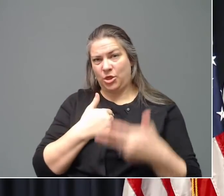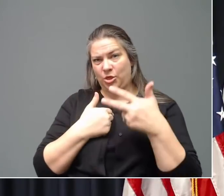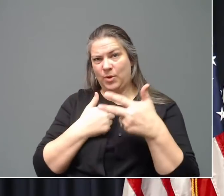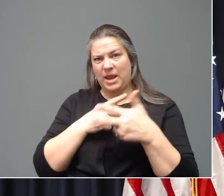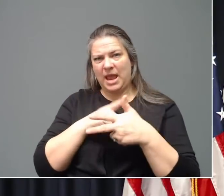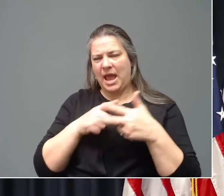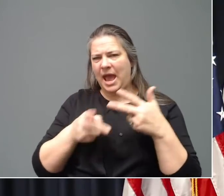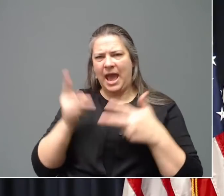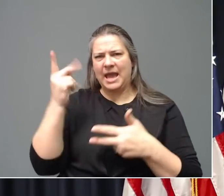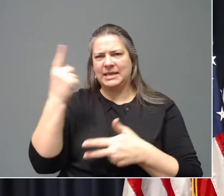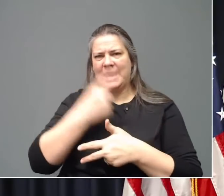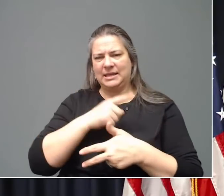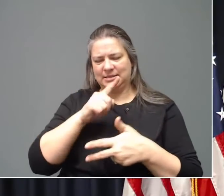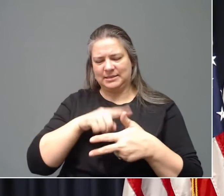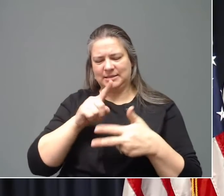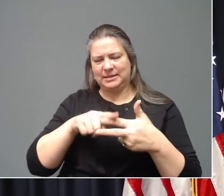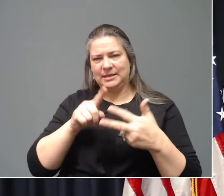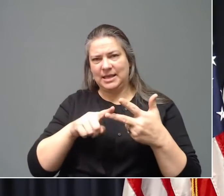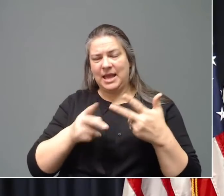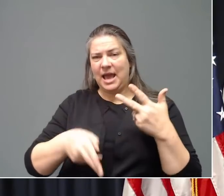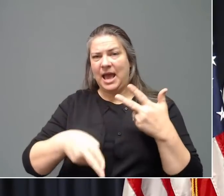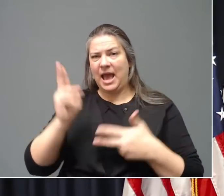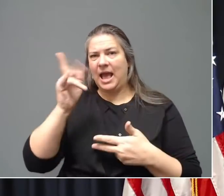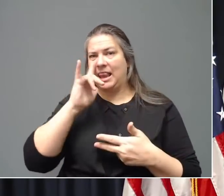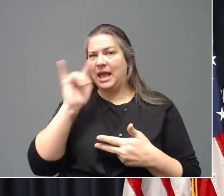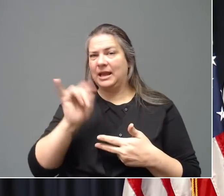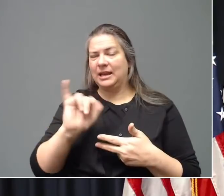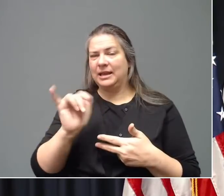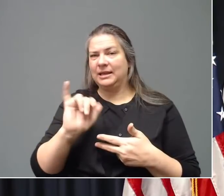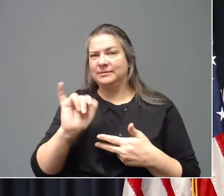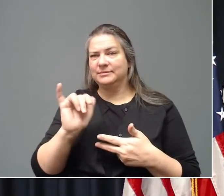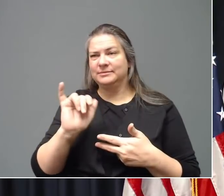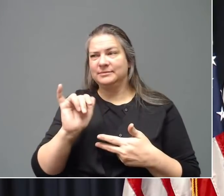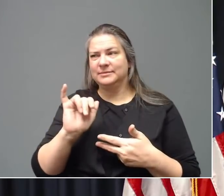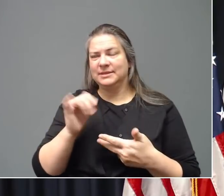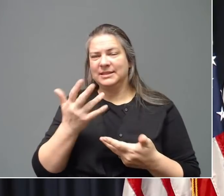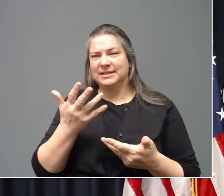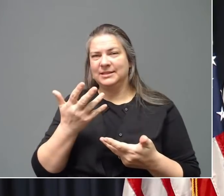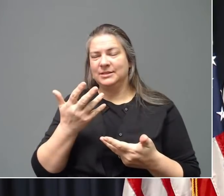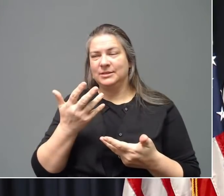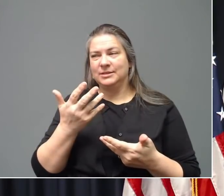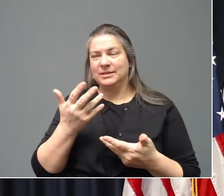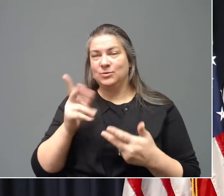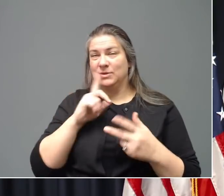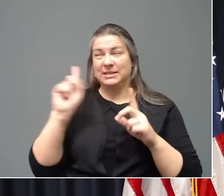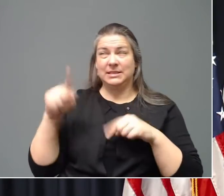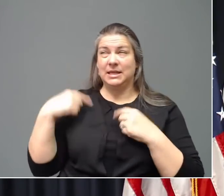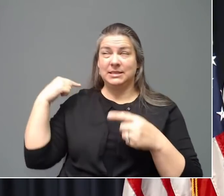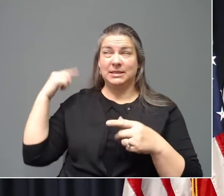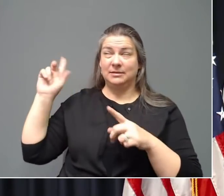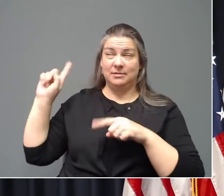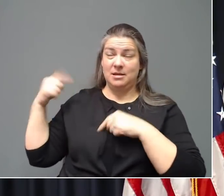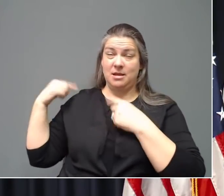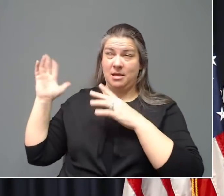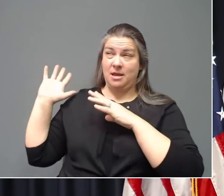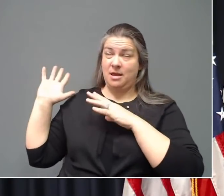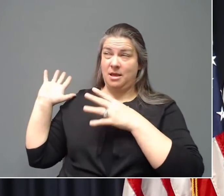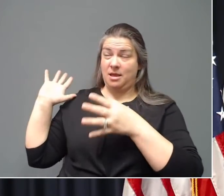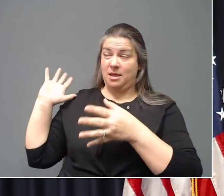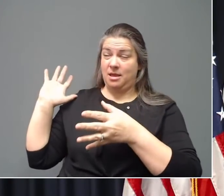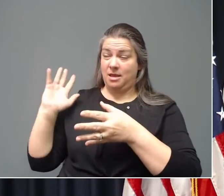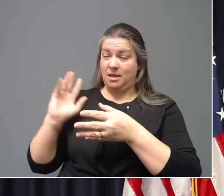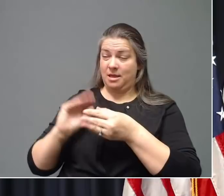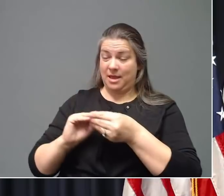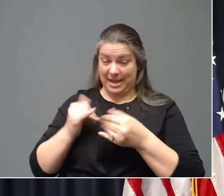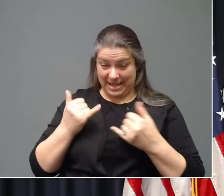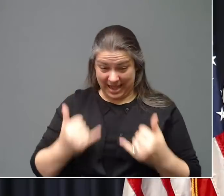means it's the highest likelihood since this entire thing began that the people you're around have COVID. So